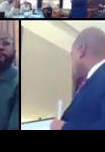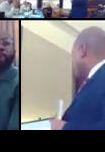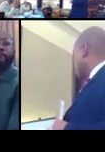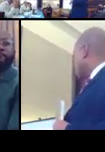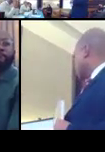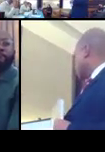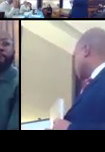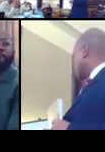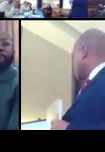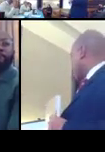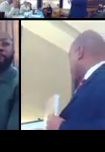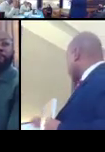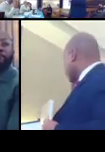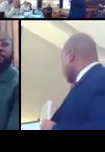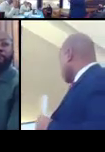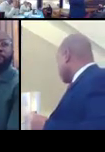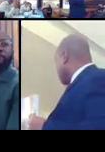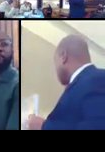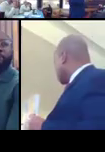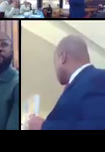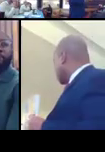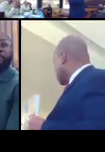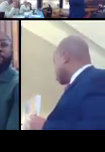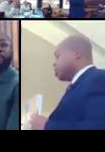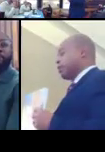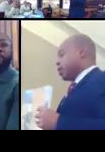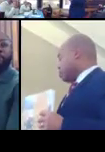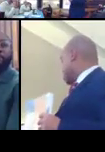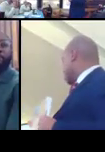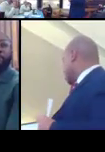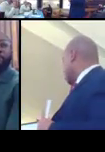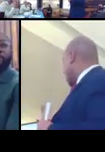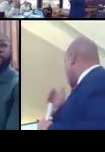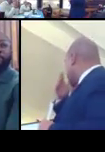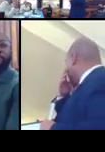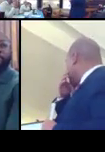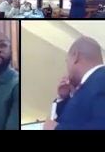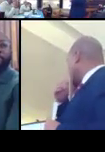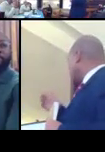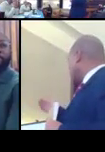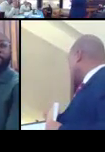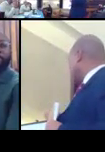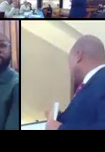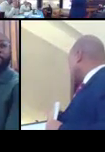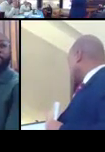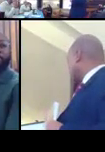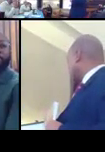So we installed some, we imagined what should be there, different color palettes, and we actually